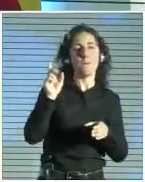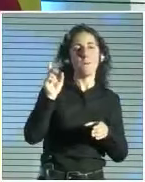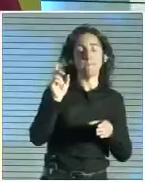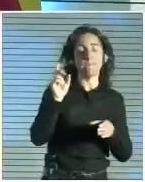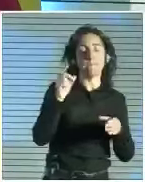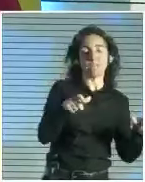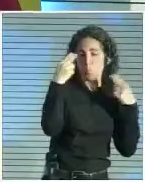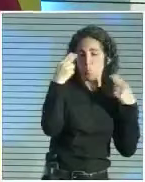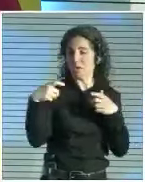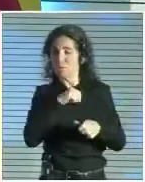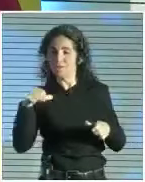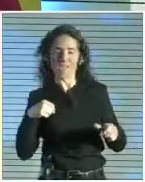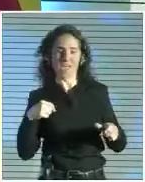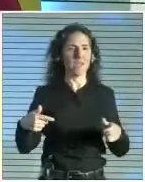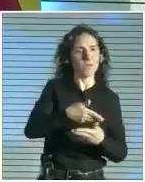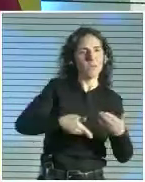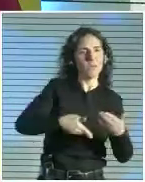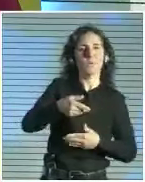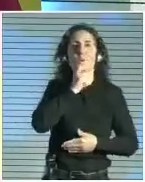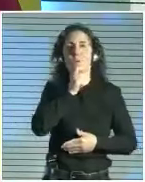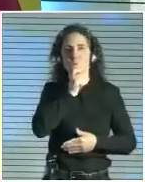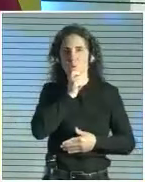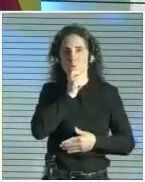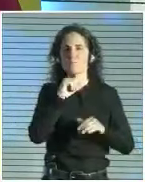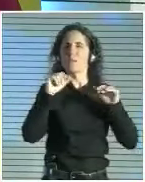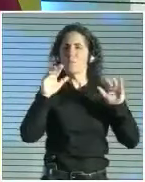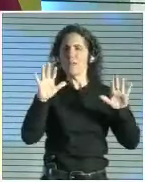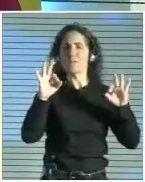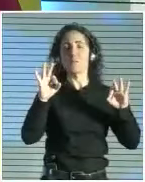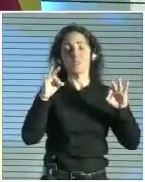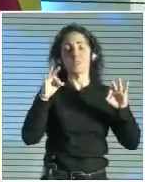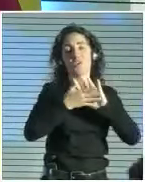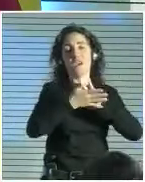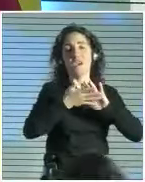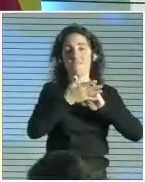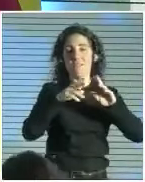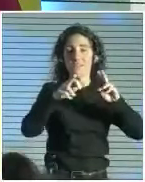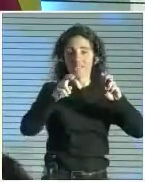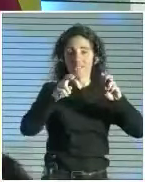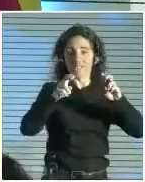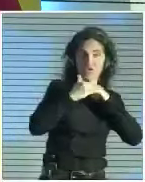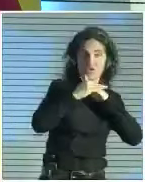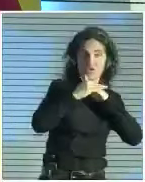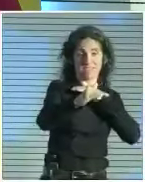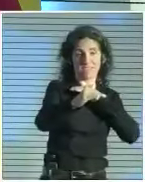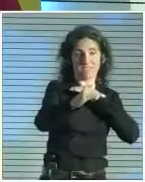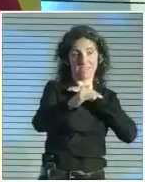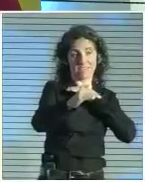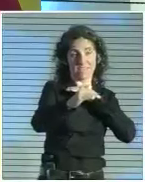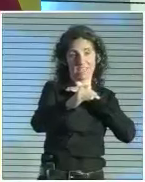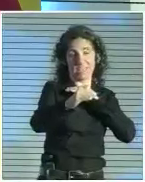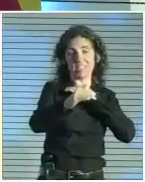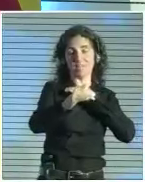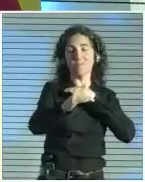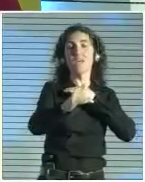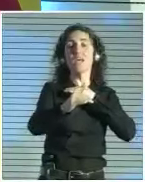we have at least 2 ways how information is flowing usually to those who are making policies. And one